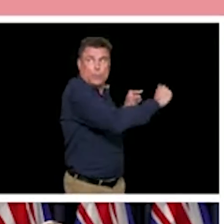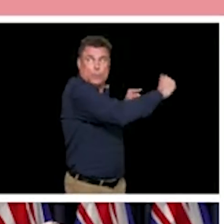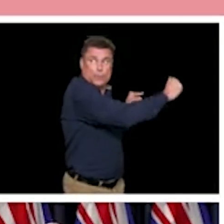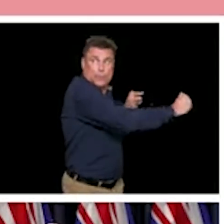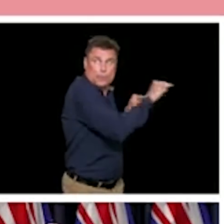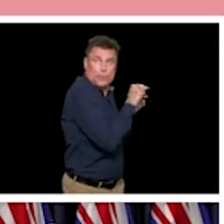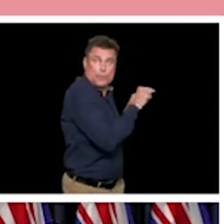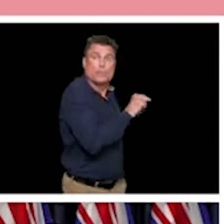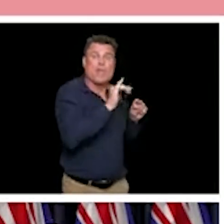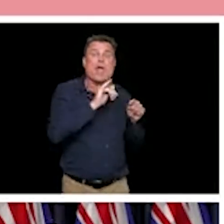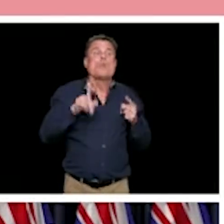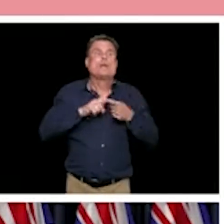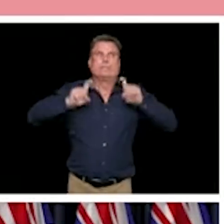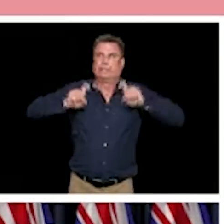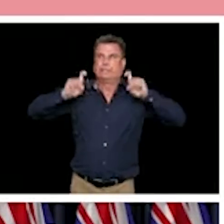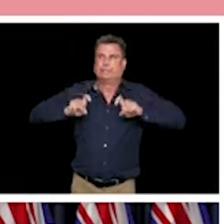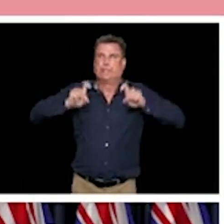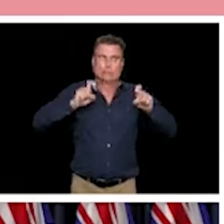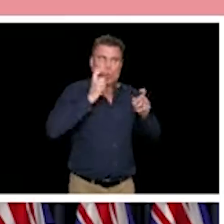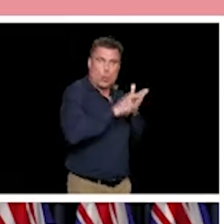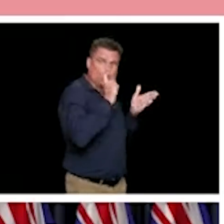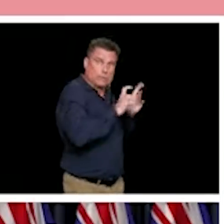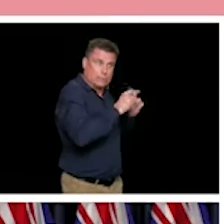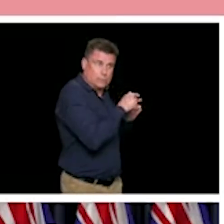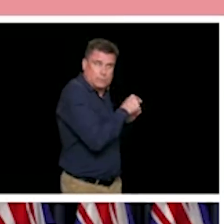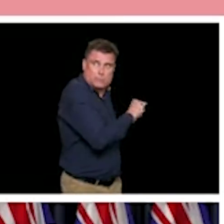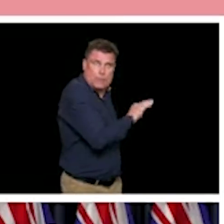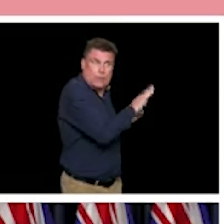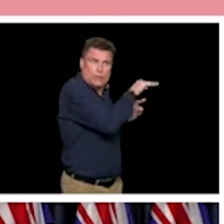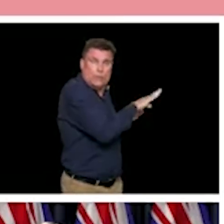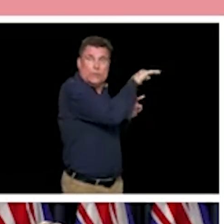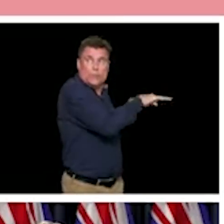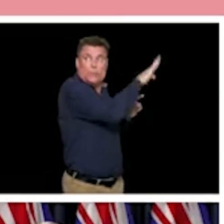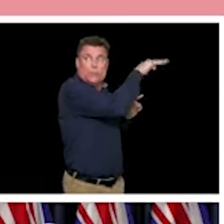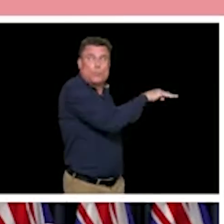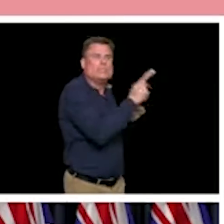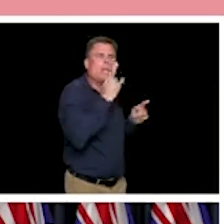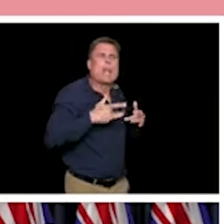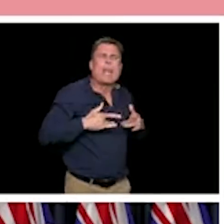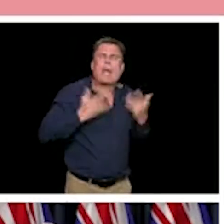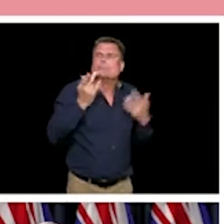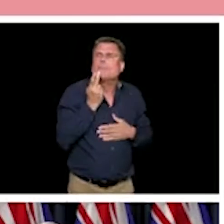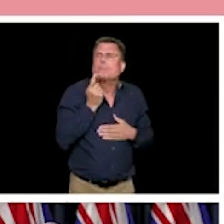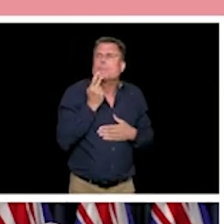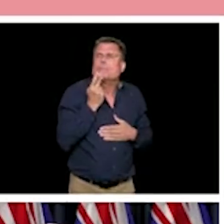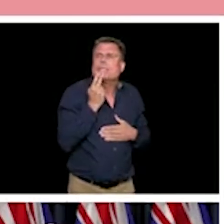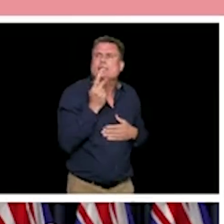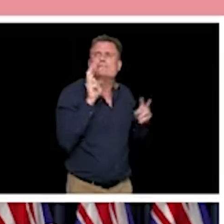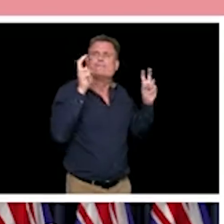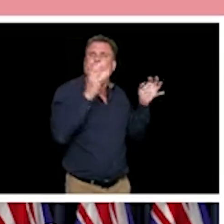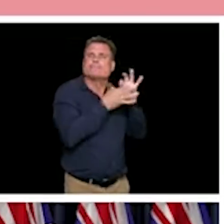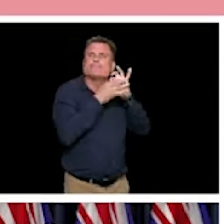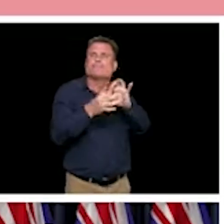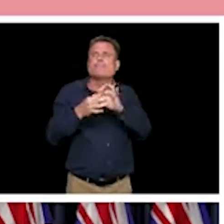the date that the test was reported. As you can see, we have a number of epidemiologically linked cases and laboratory